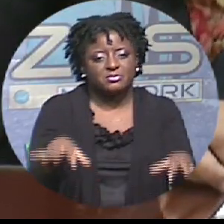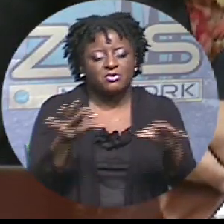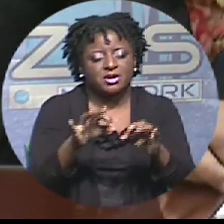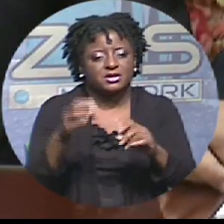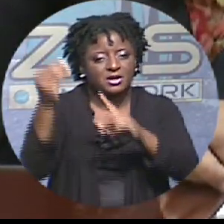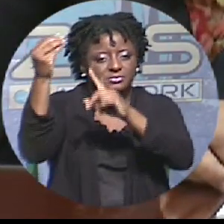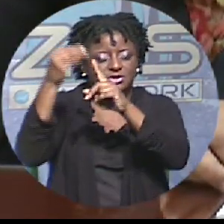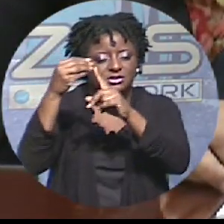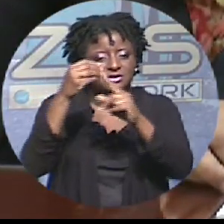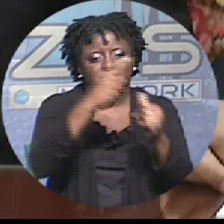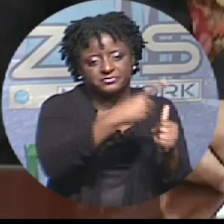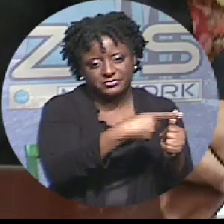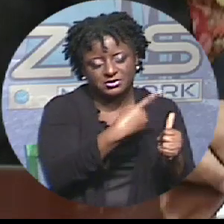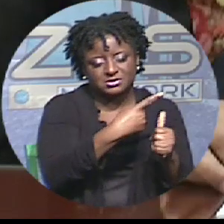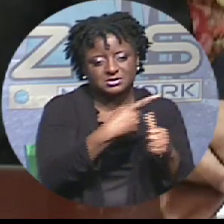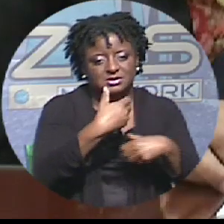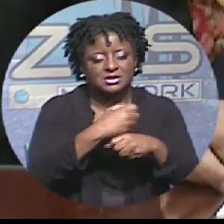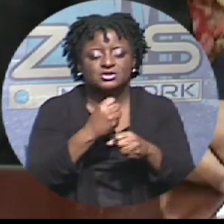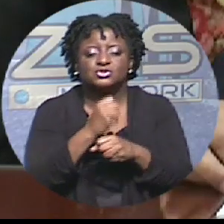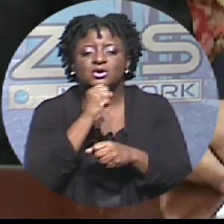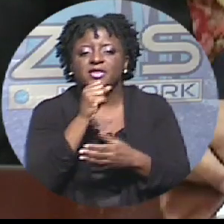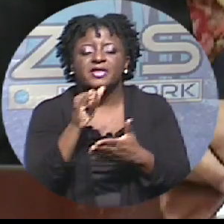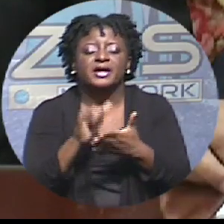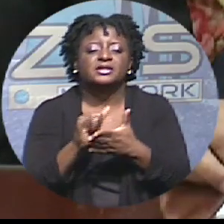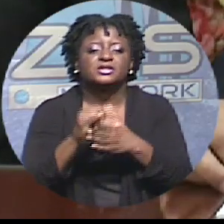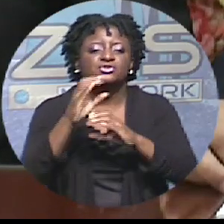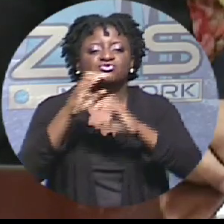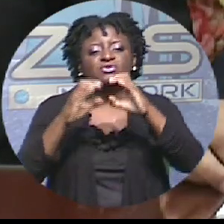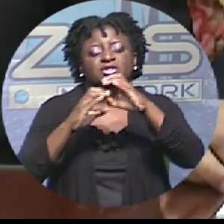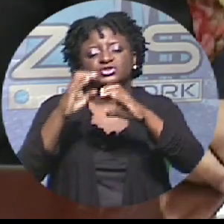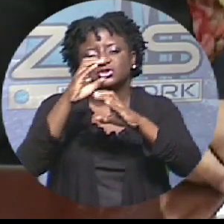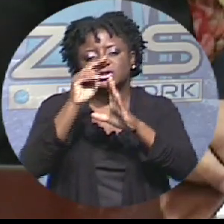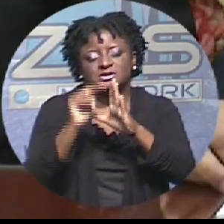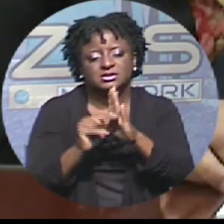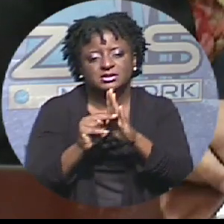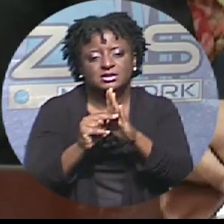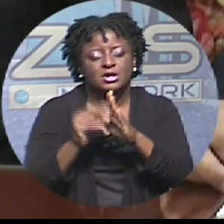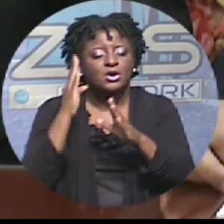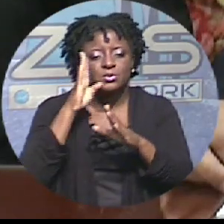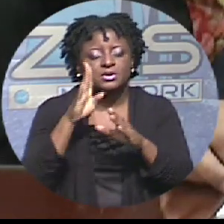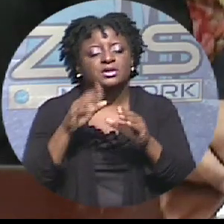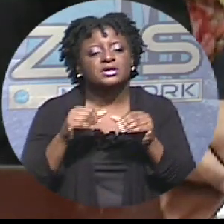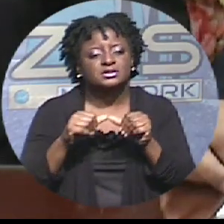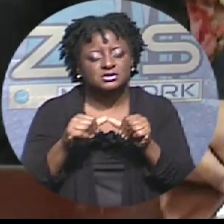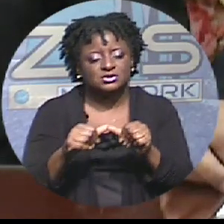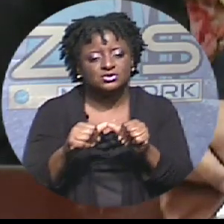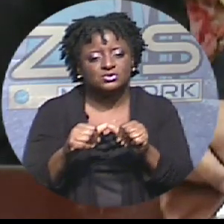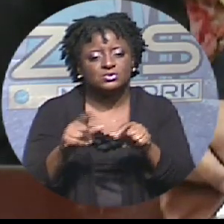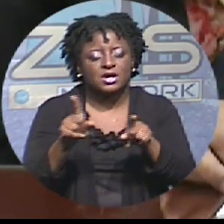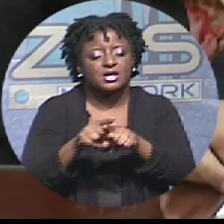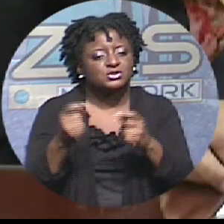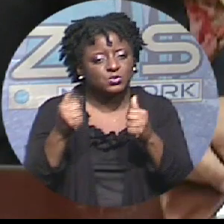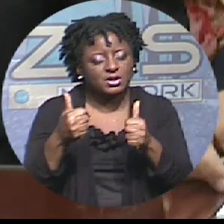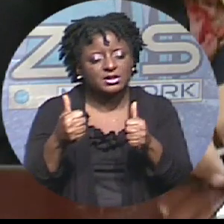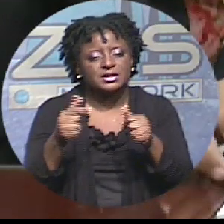to ensure that construction at Baha Mar would be resumed as quickly as